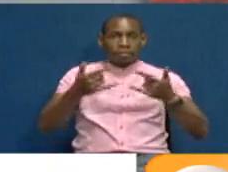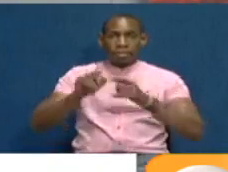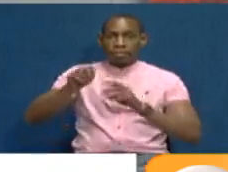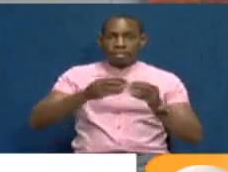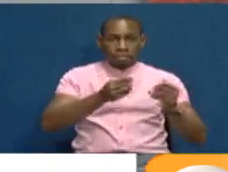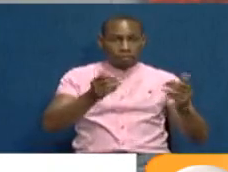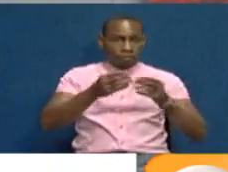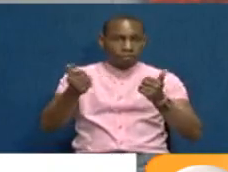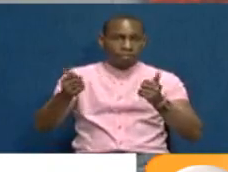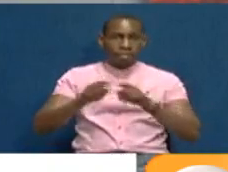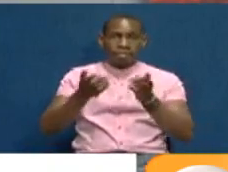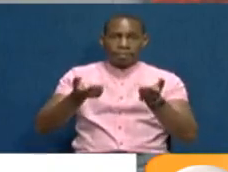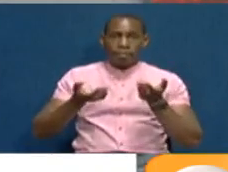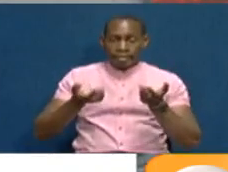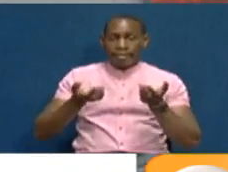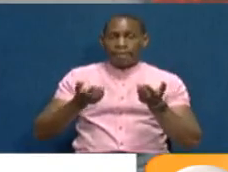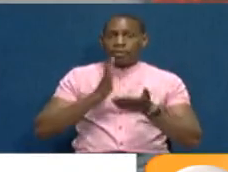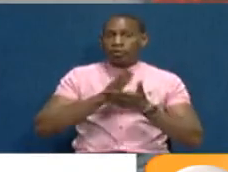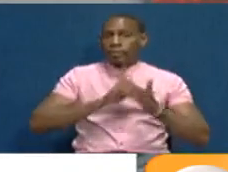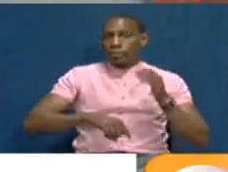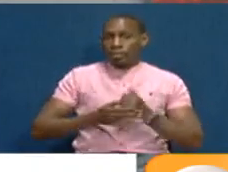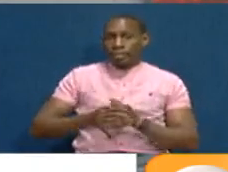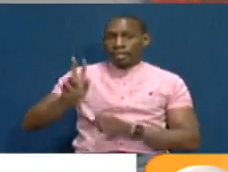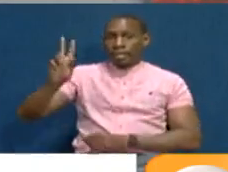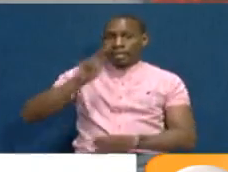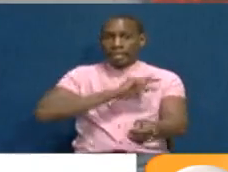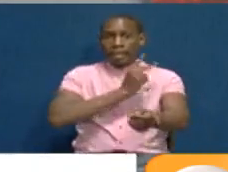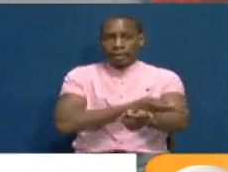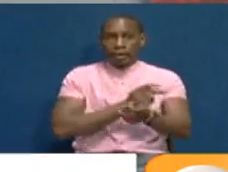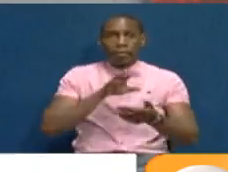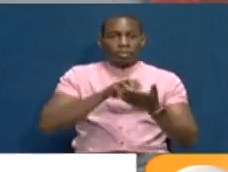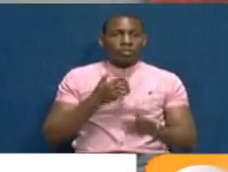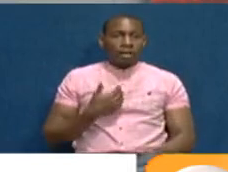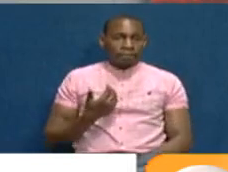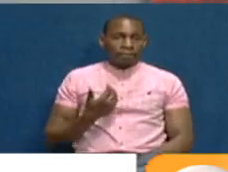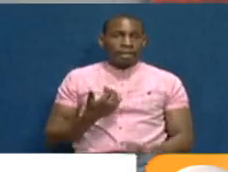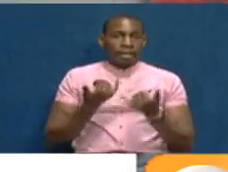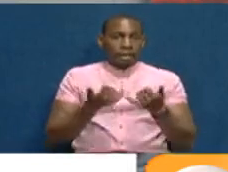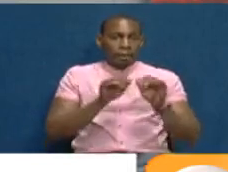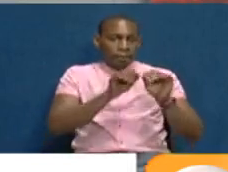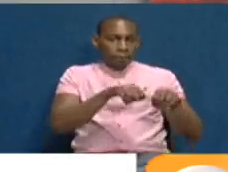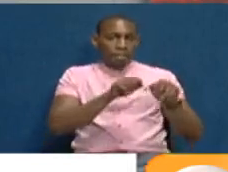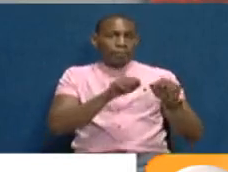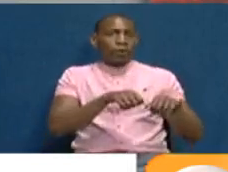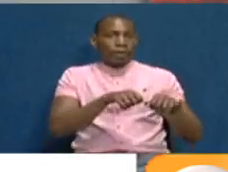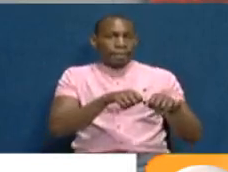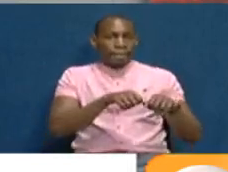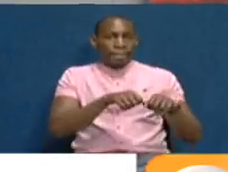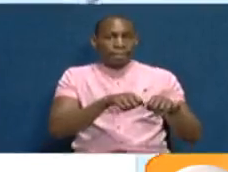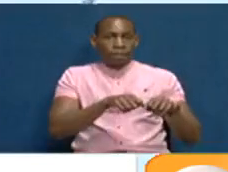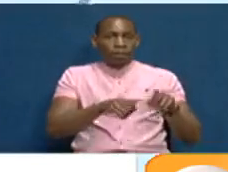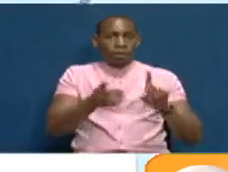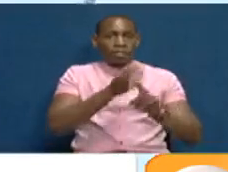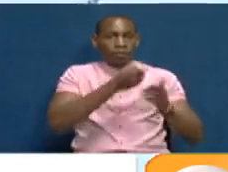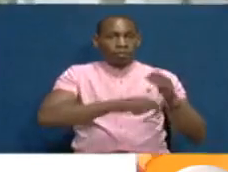seal. We need to ensure that Kenya Power is in a position where they're able to meet their